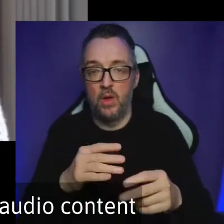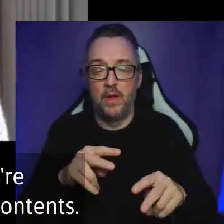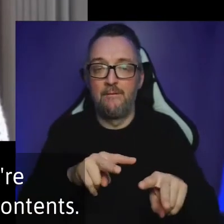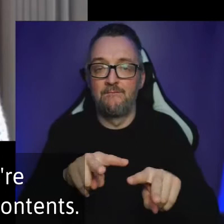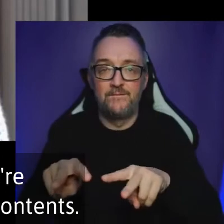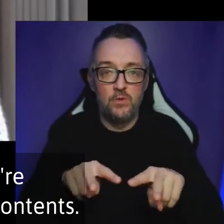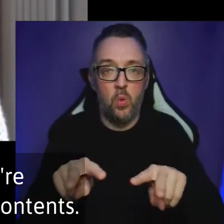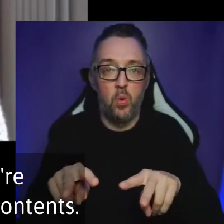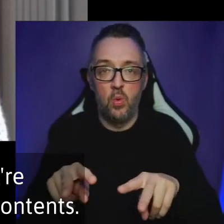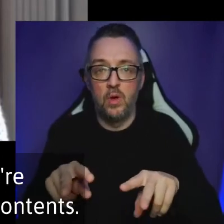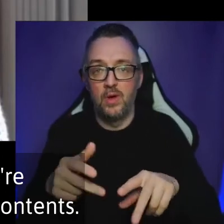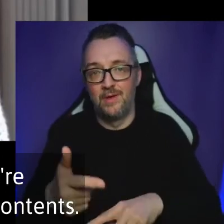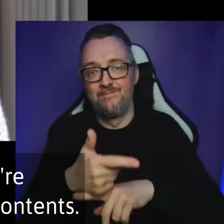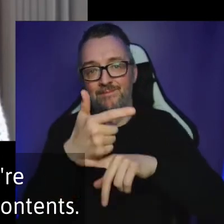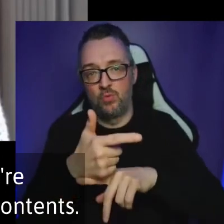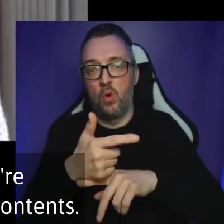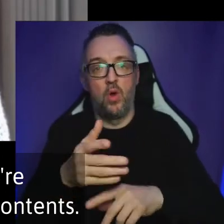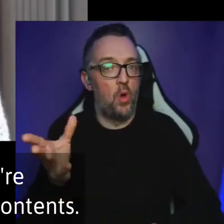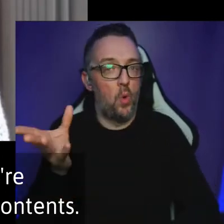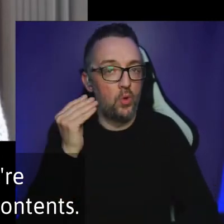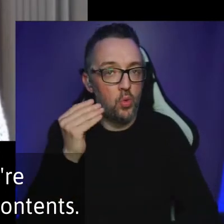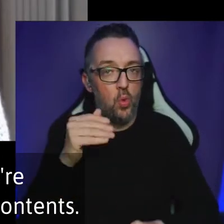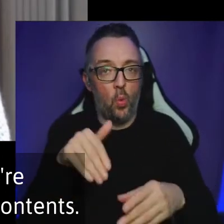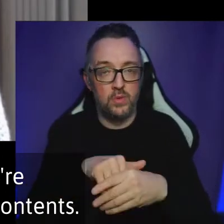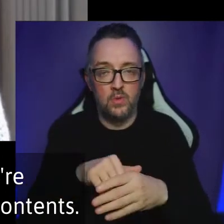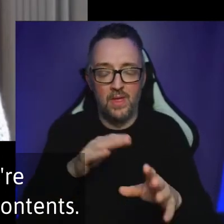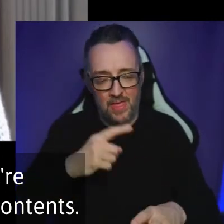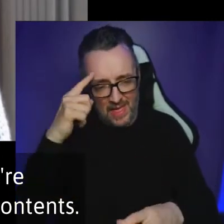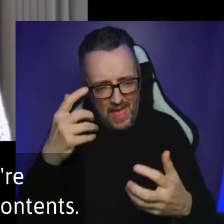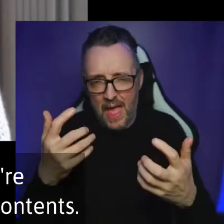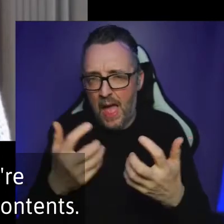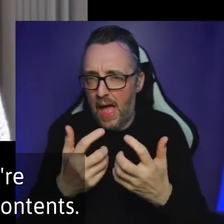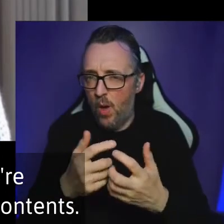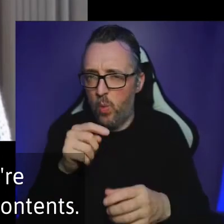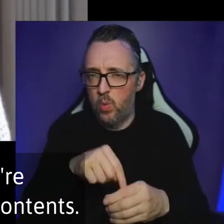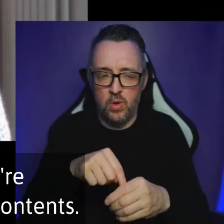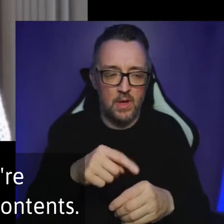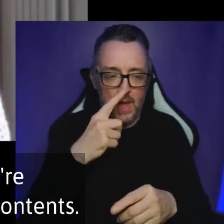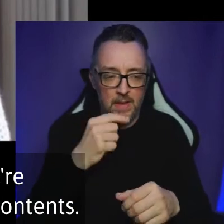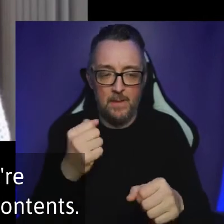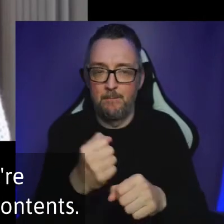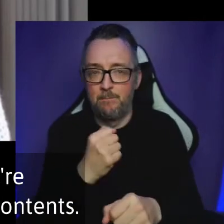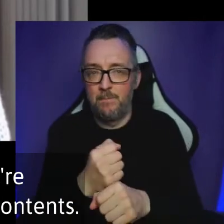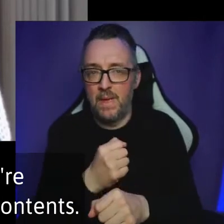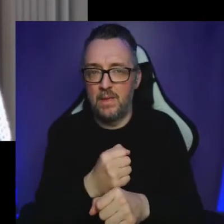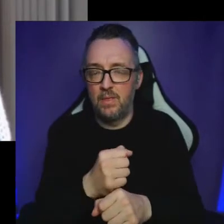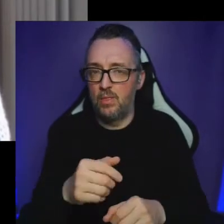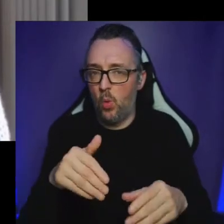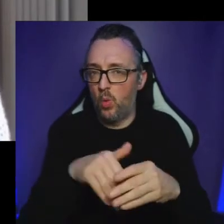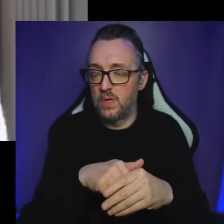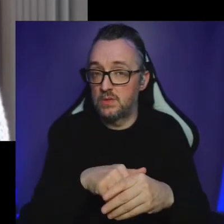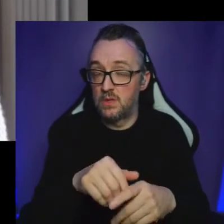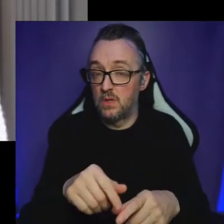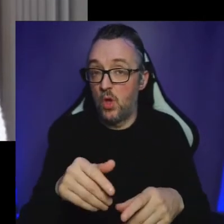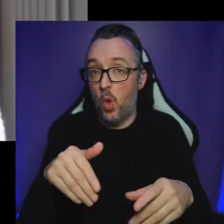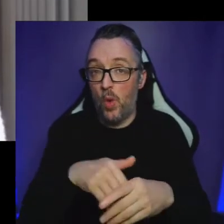content. And I think we need to be thinking about how we're doing that, how we are making and using those contents. They are great.